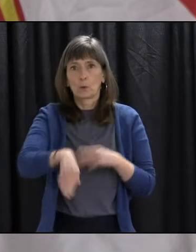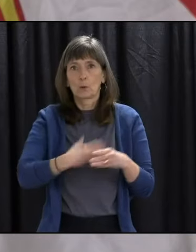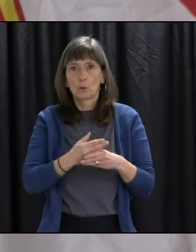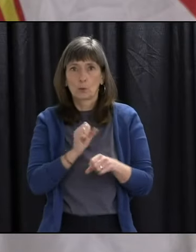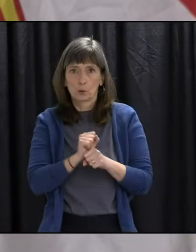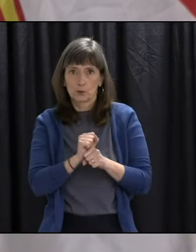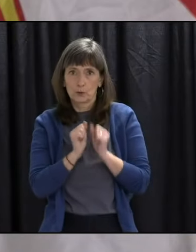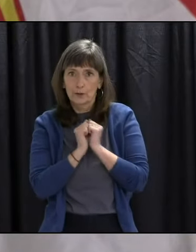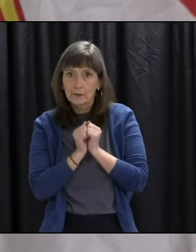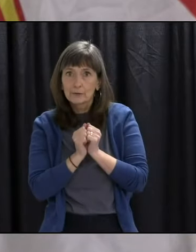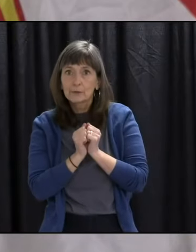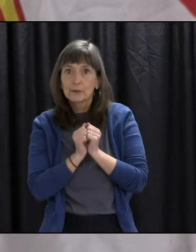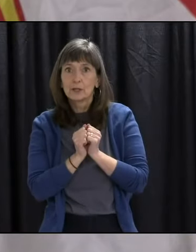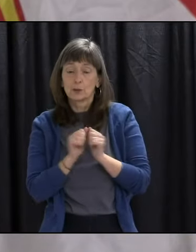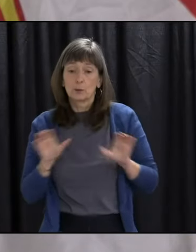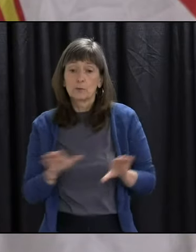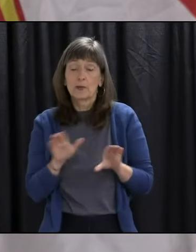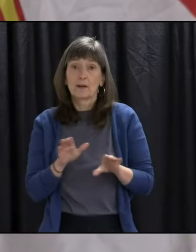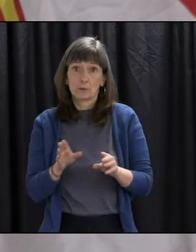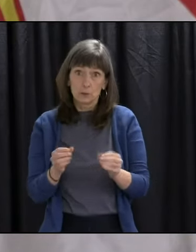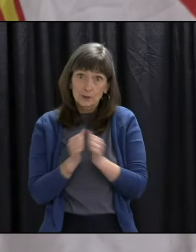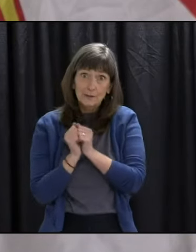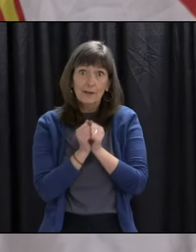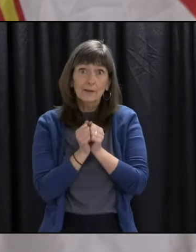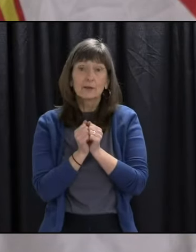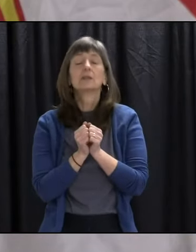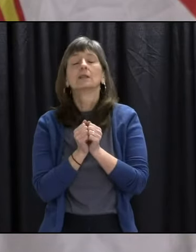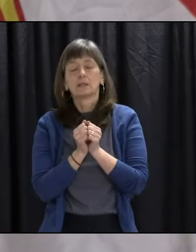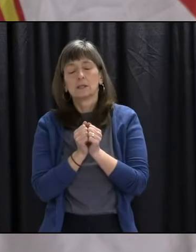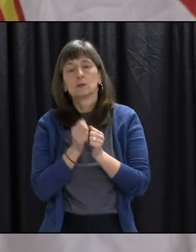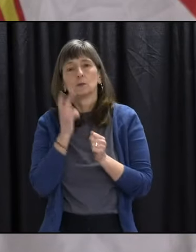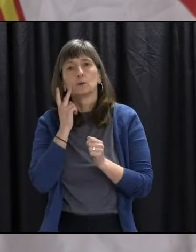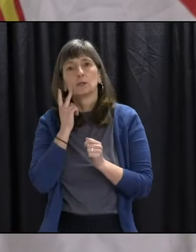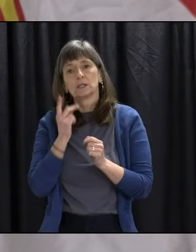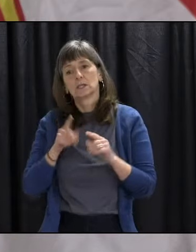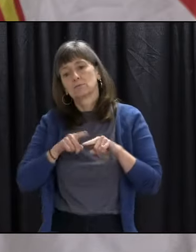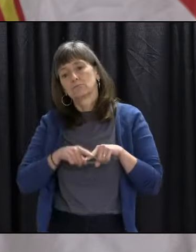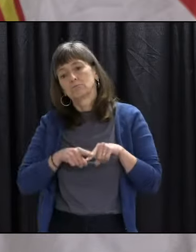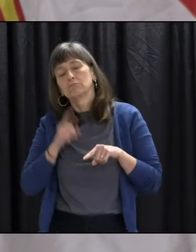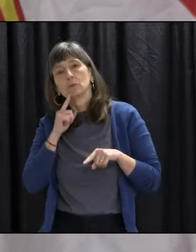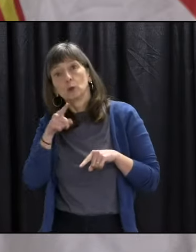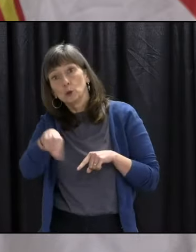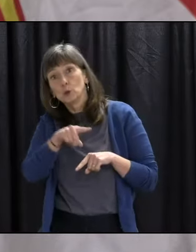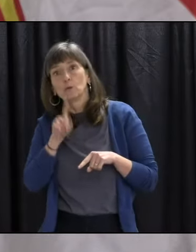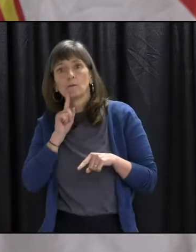will have significant impact on how COVID-19 progresses in our province. Thank you.